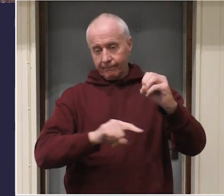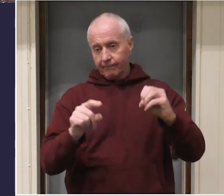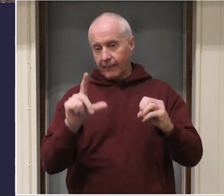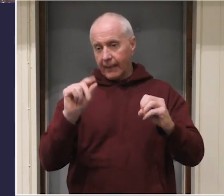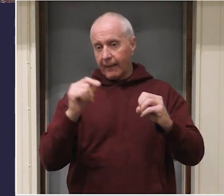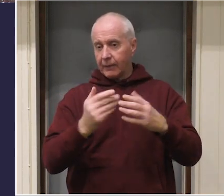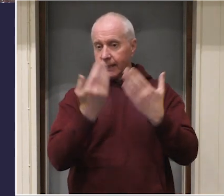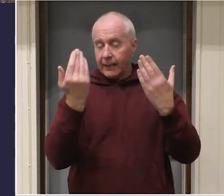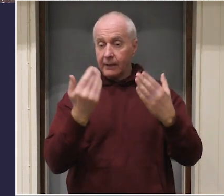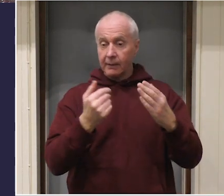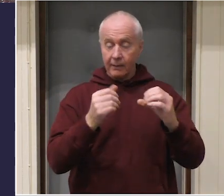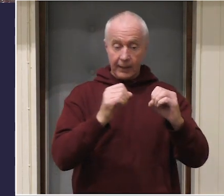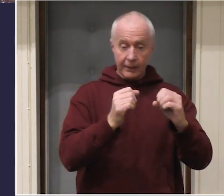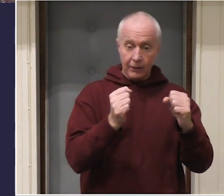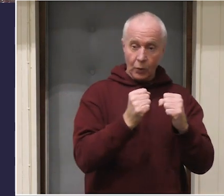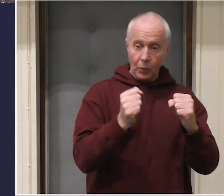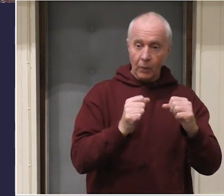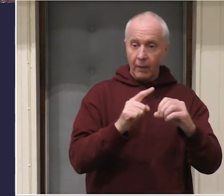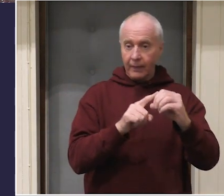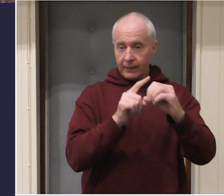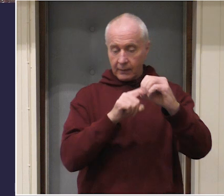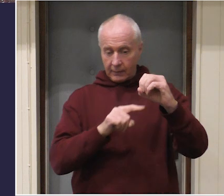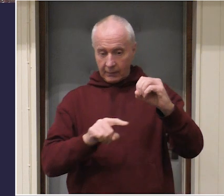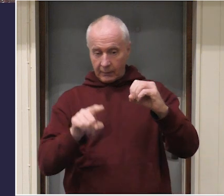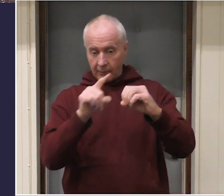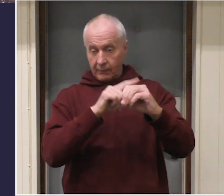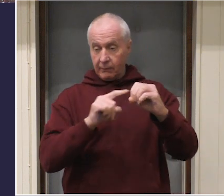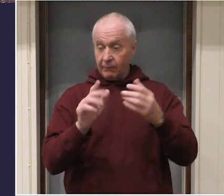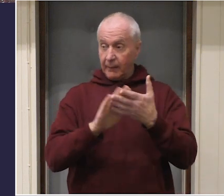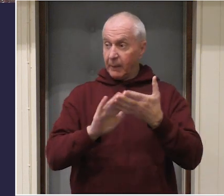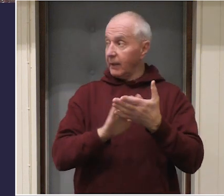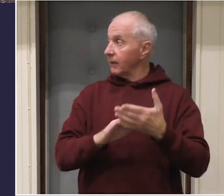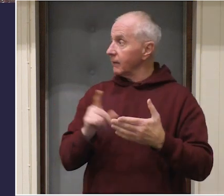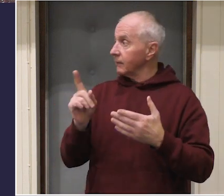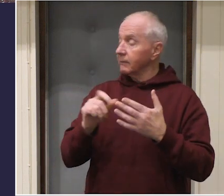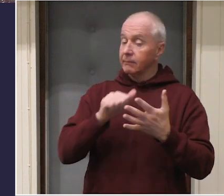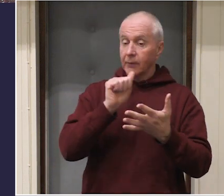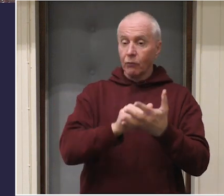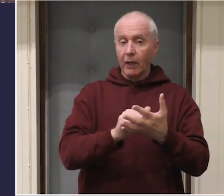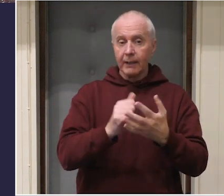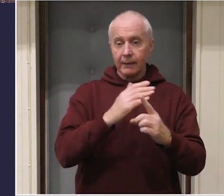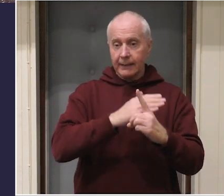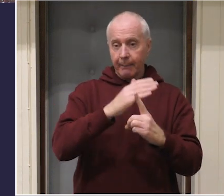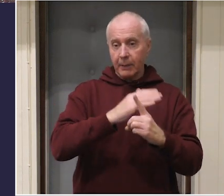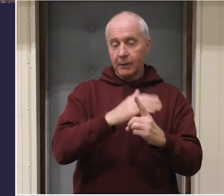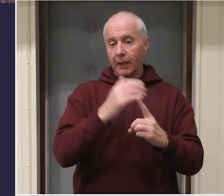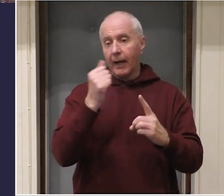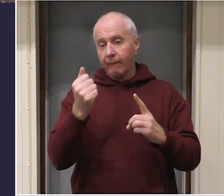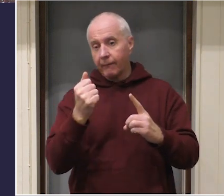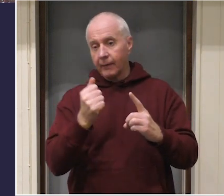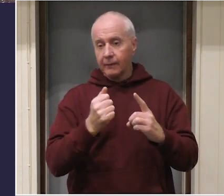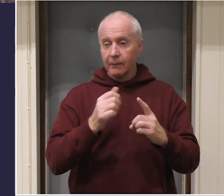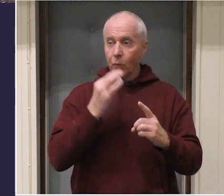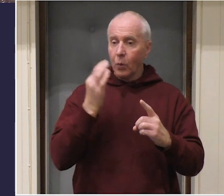so small and cool, that planet is in the habitable zone. In other words, it's at the right temperature to have liquid water on the